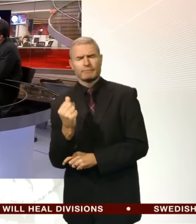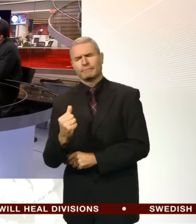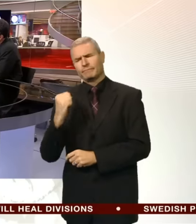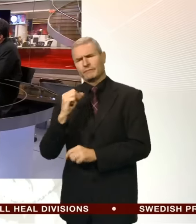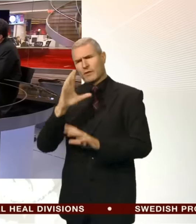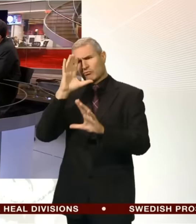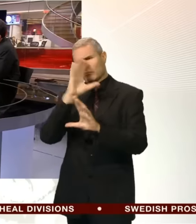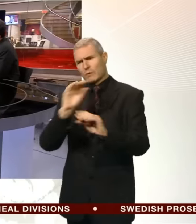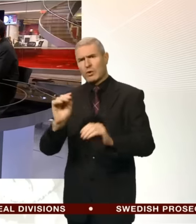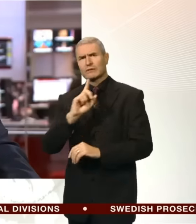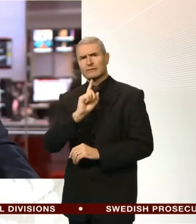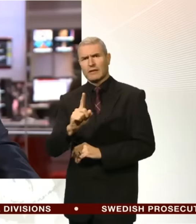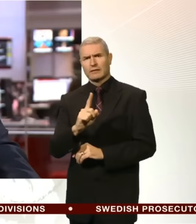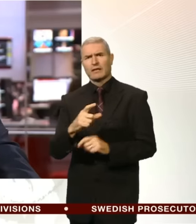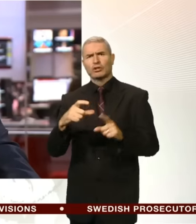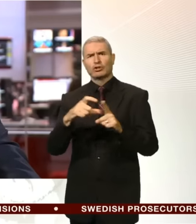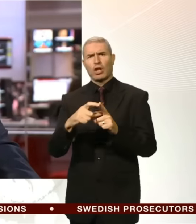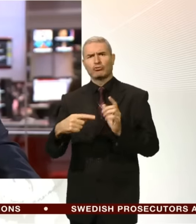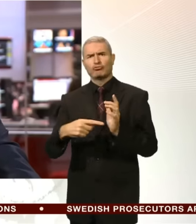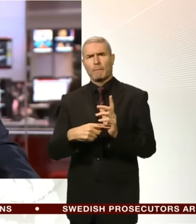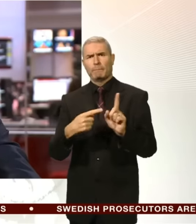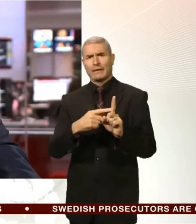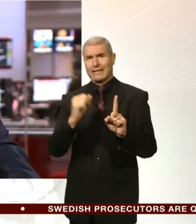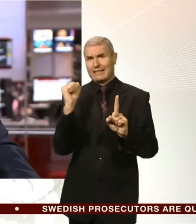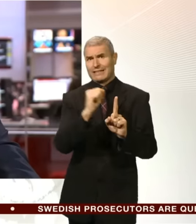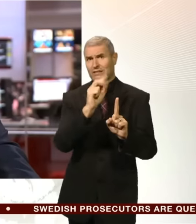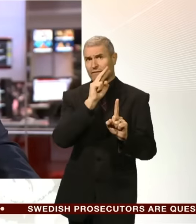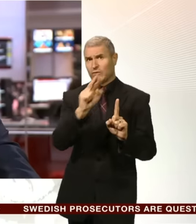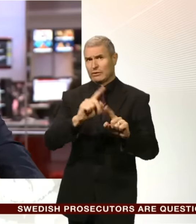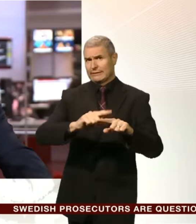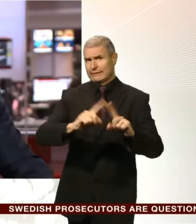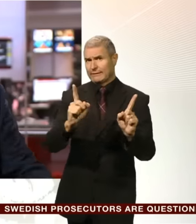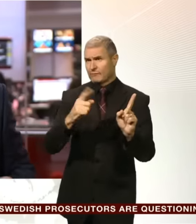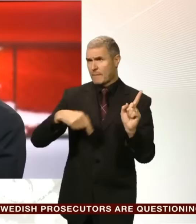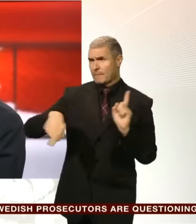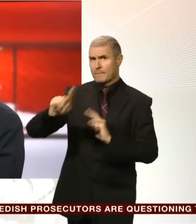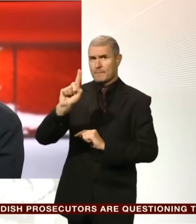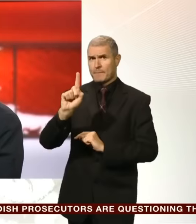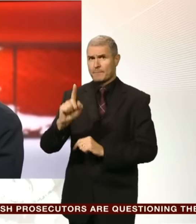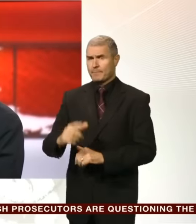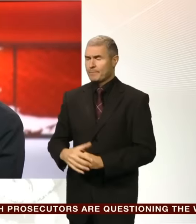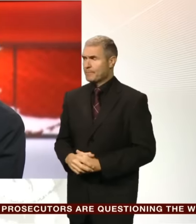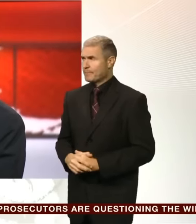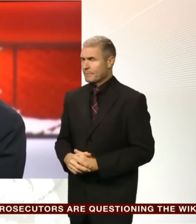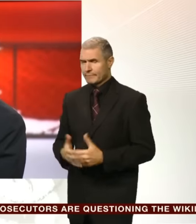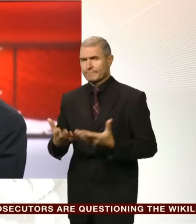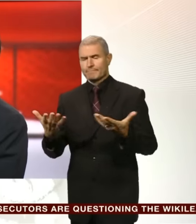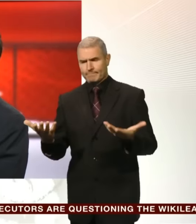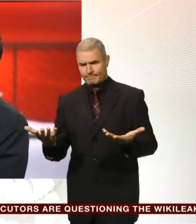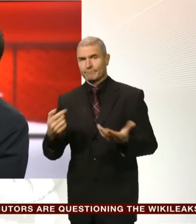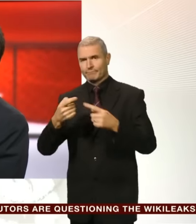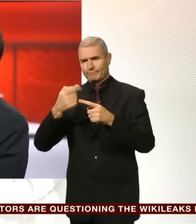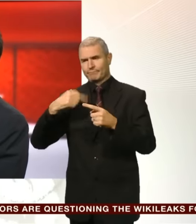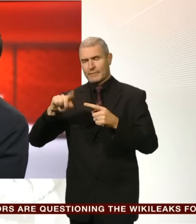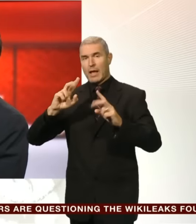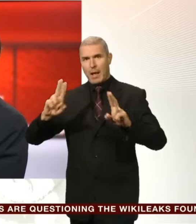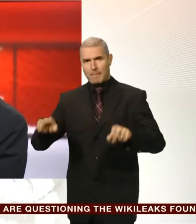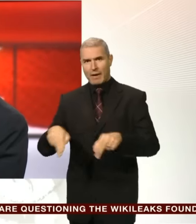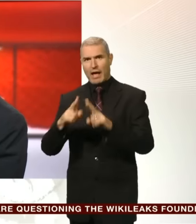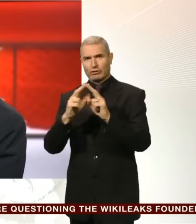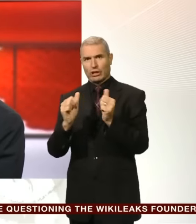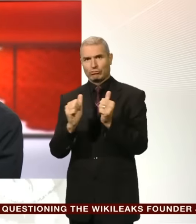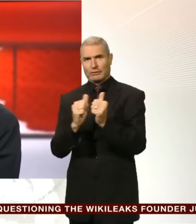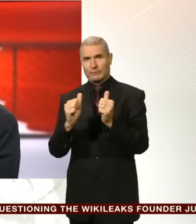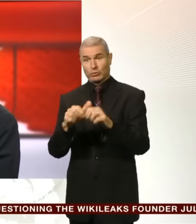report, new man in the White House, a different approach to climate change. Well, yes, I mean, it's ironic that just as the Paris Agreement comes into force